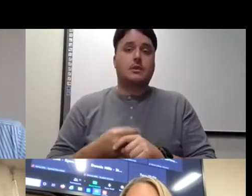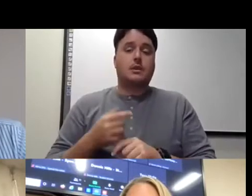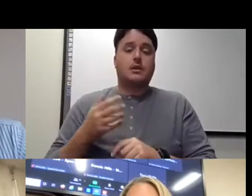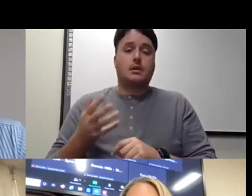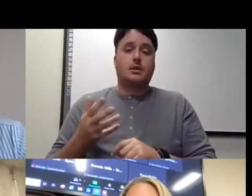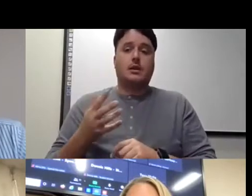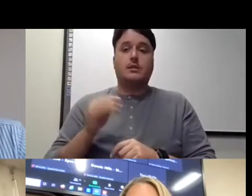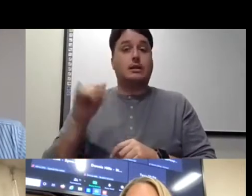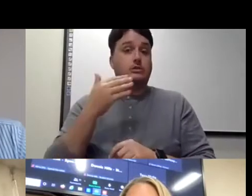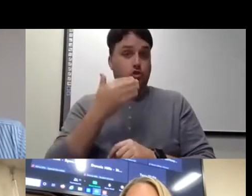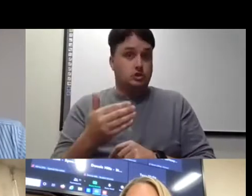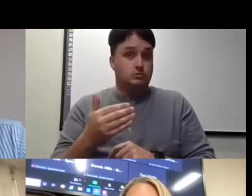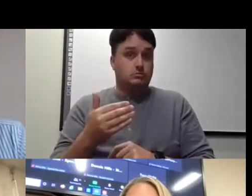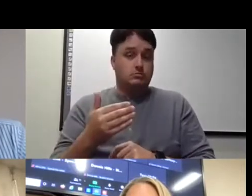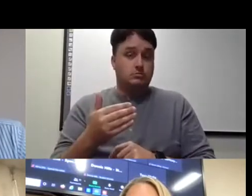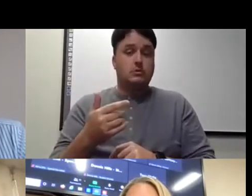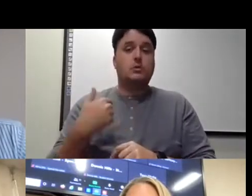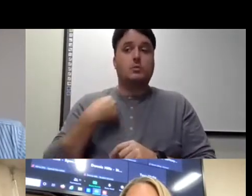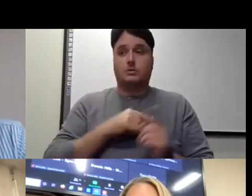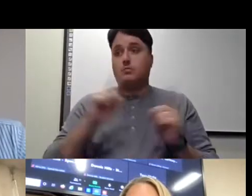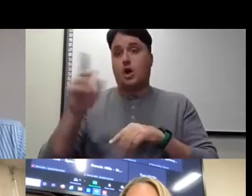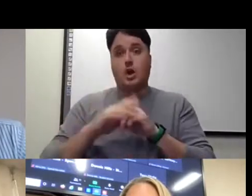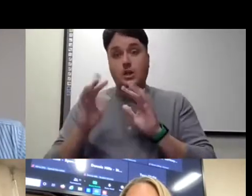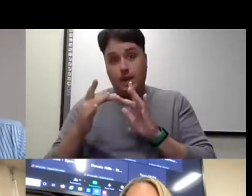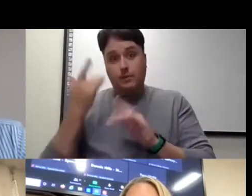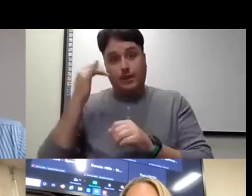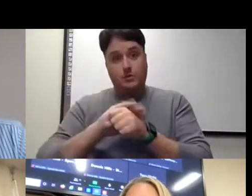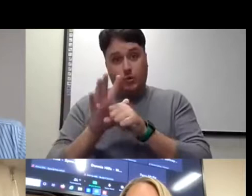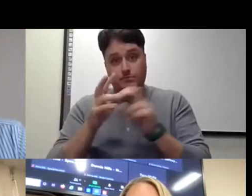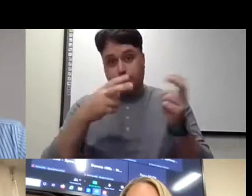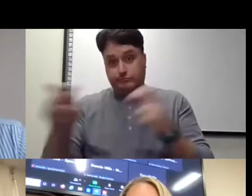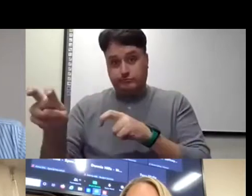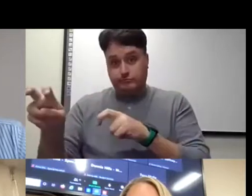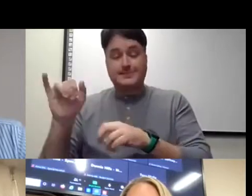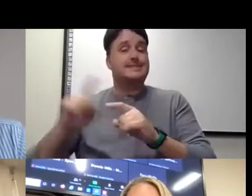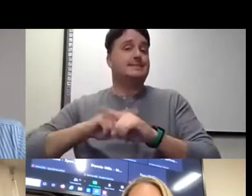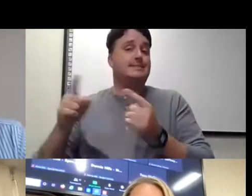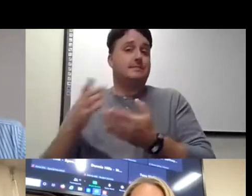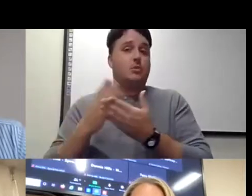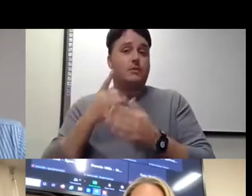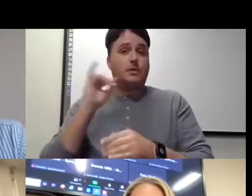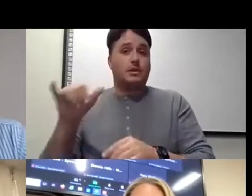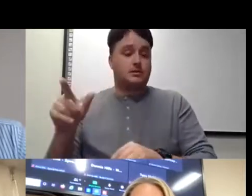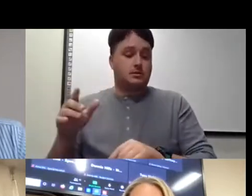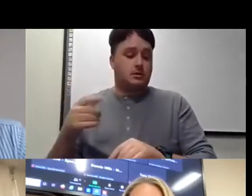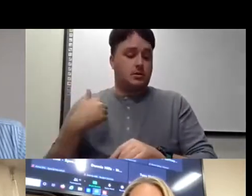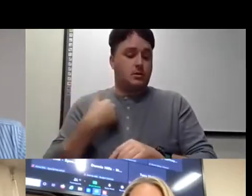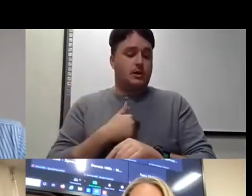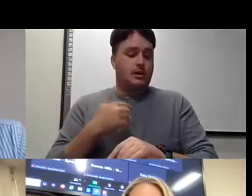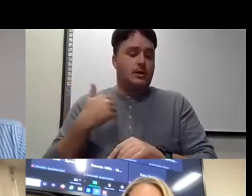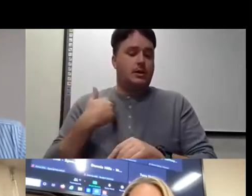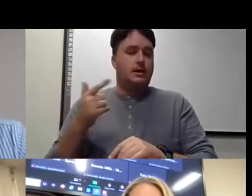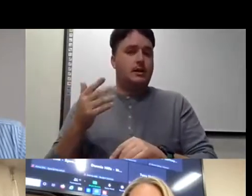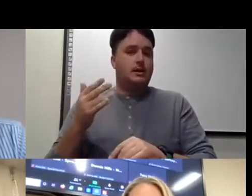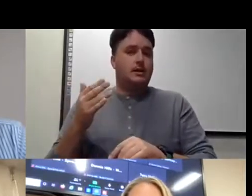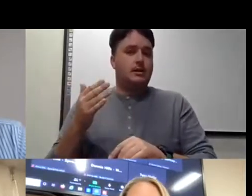And that's good. We've gone online because of COVID, and that has had a different aspect to it. We have gone early,